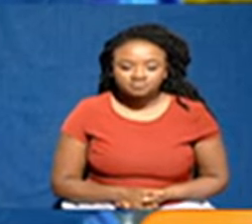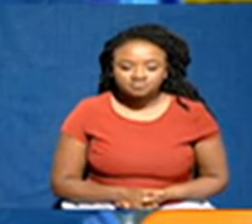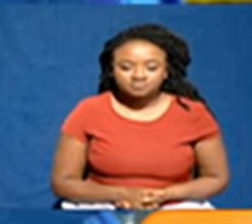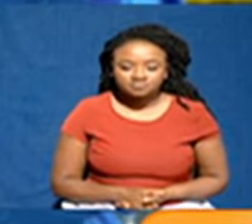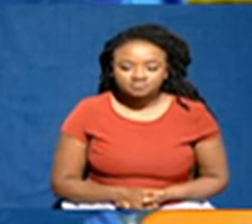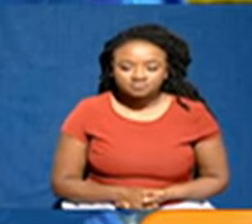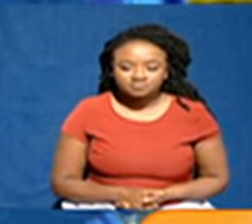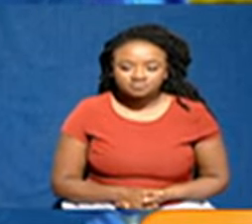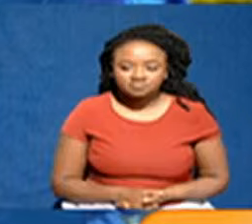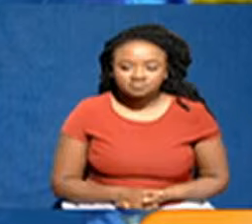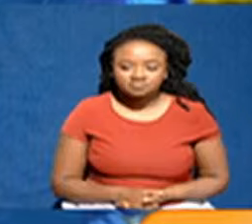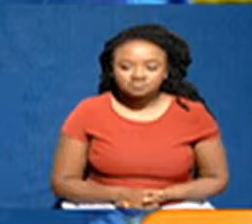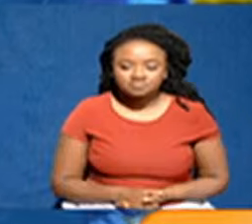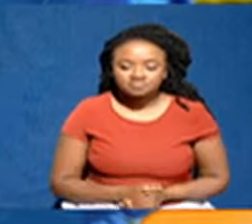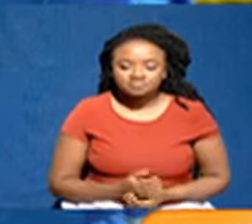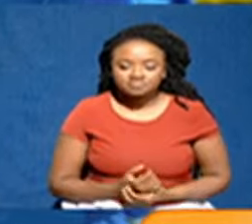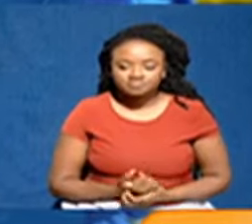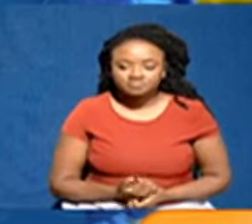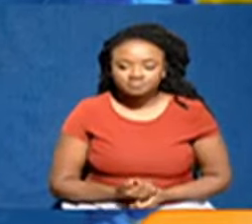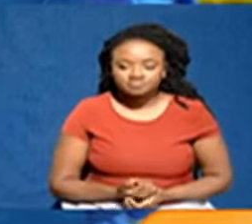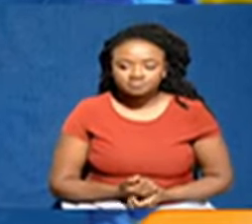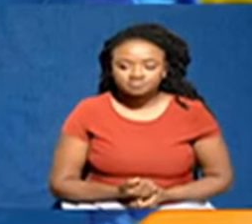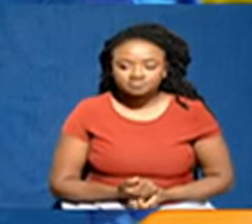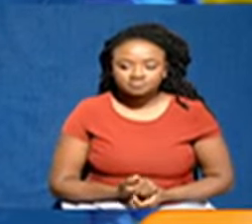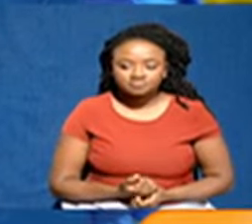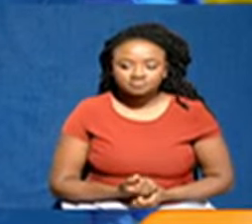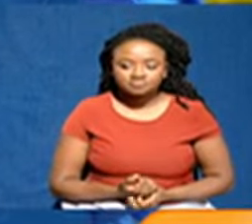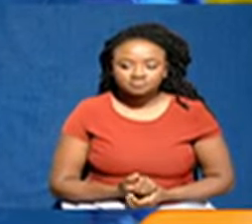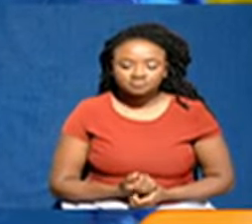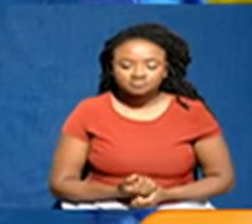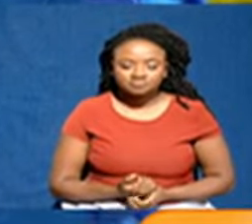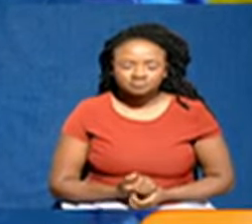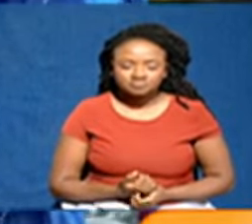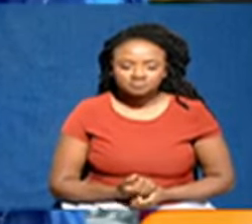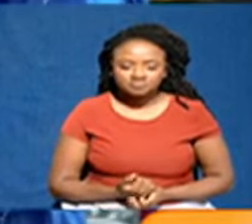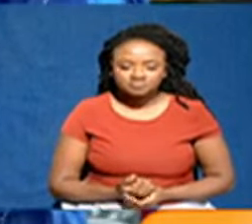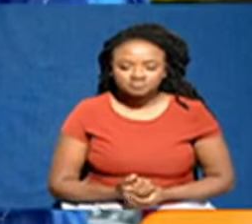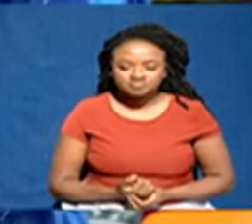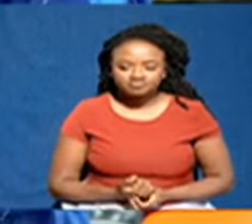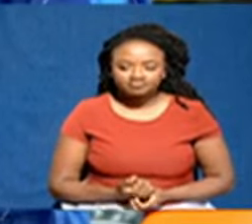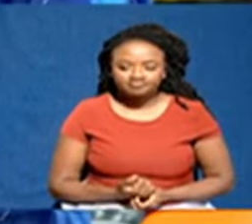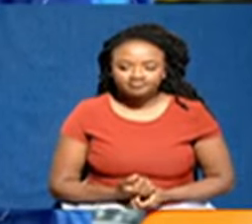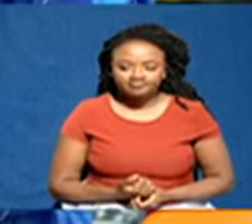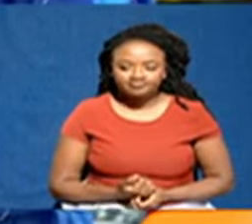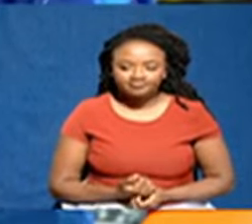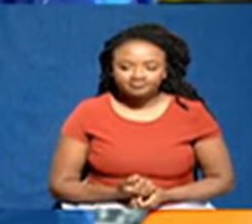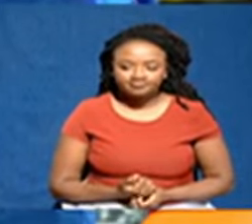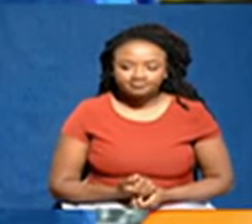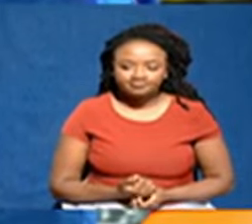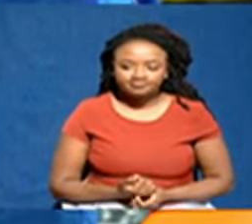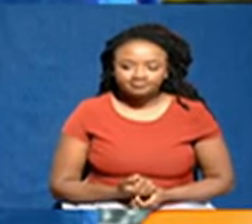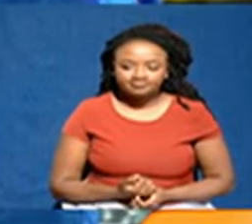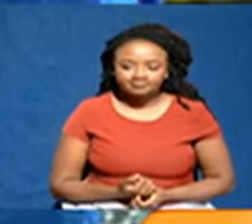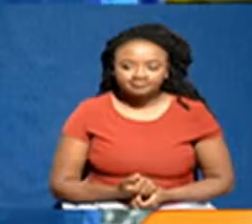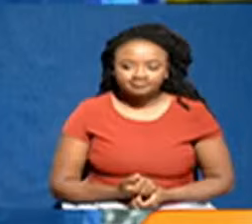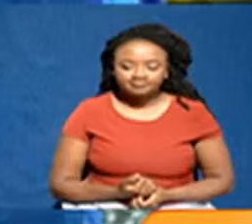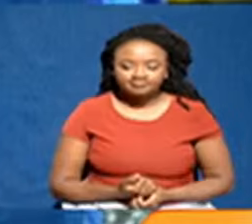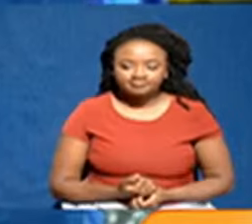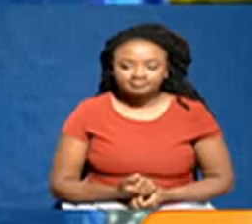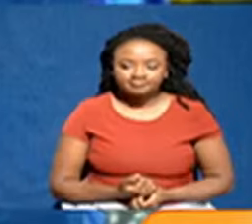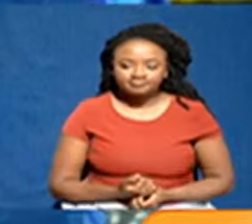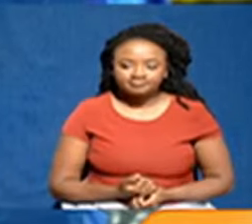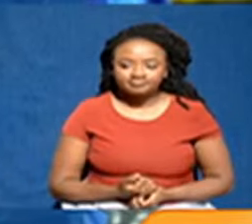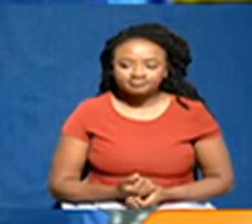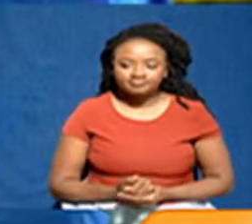order directing clinical officers to resume duty in Kiambu County. The statement went further to indicate that